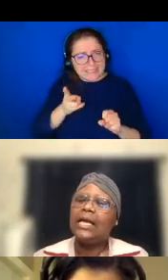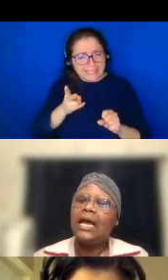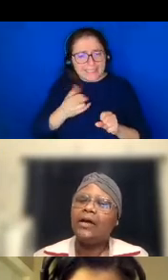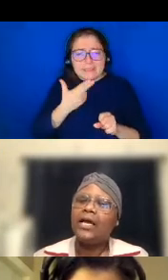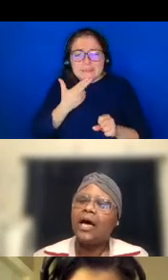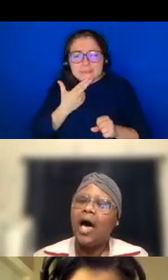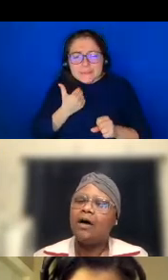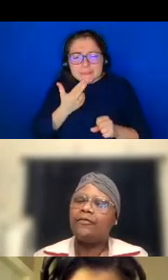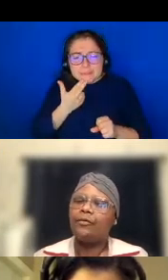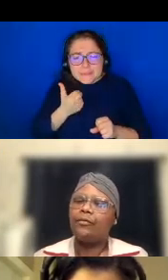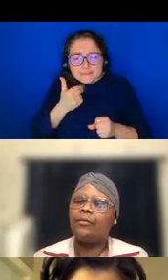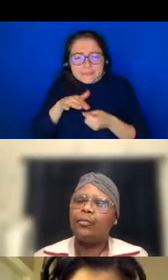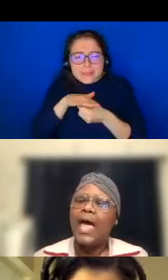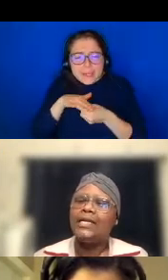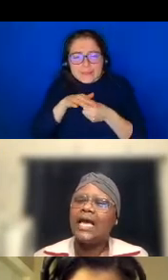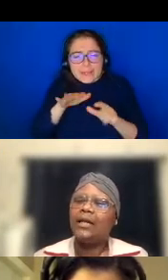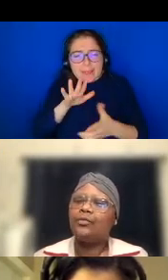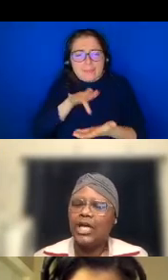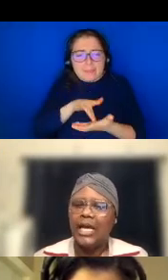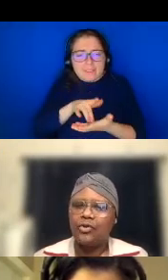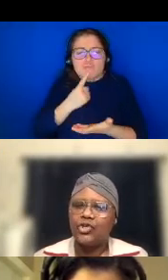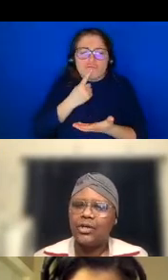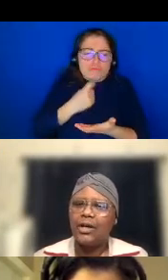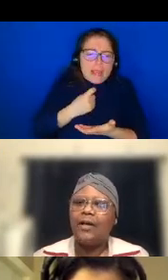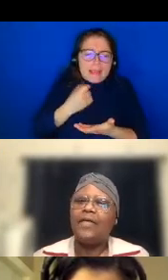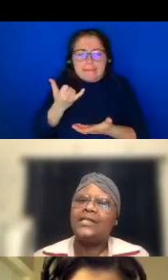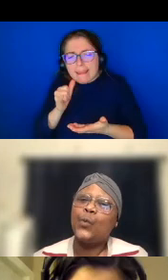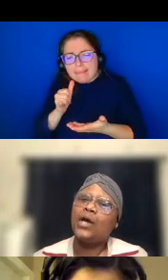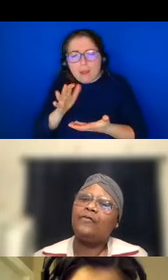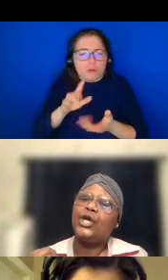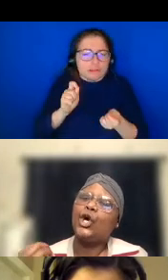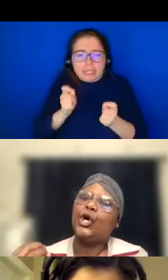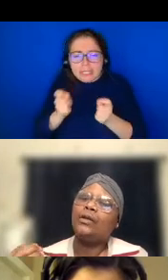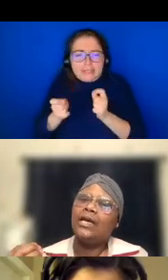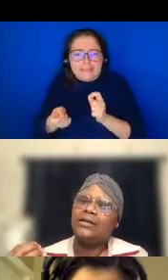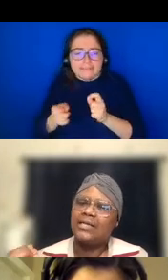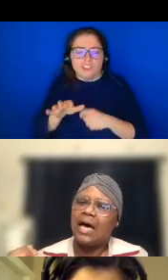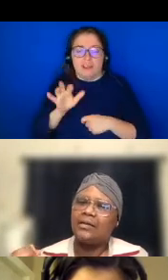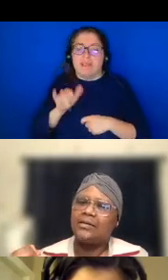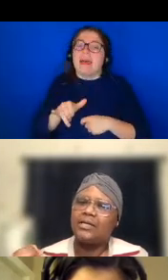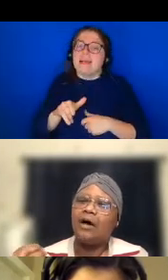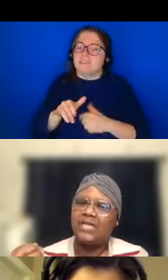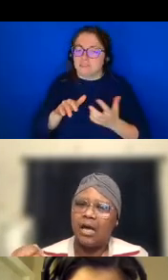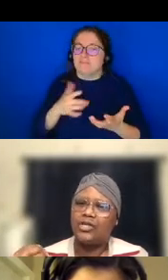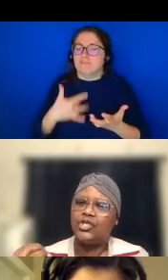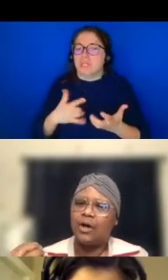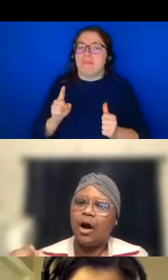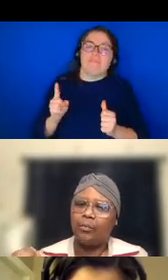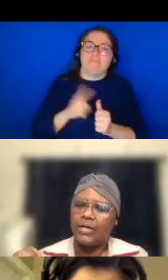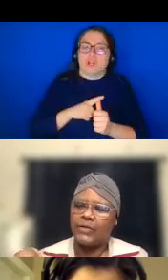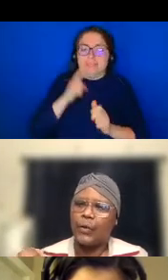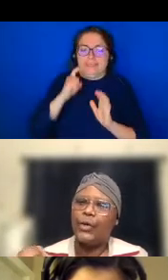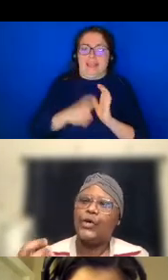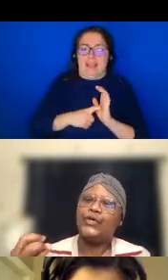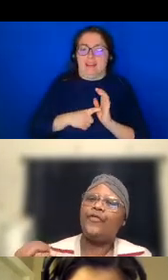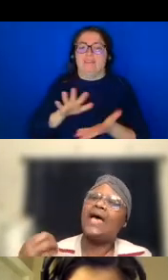little area of red-yellow change. That's one of the earliest signs of damage to the heart